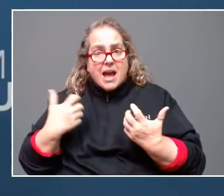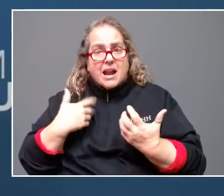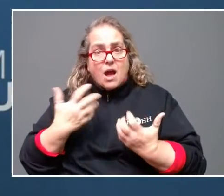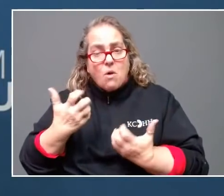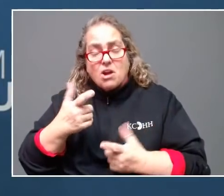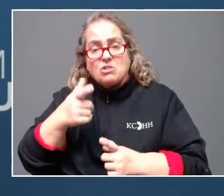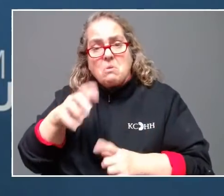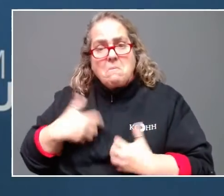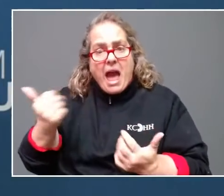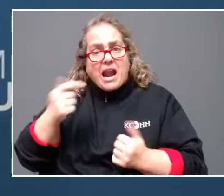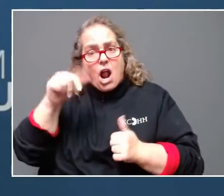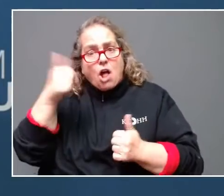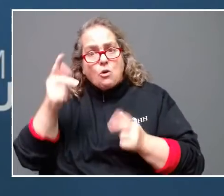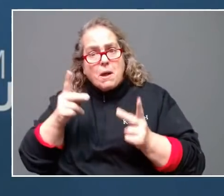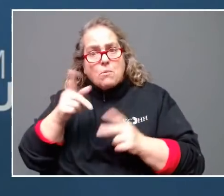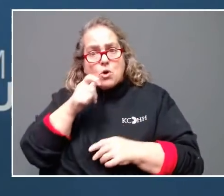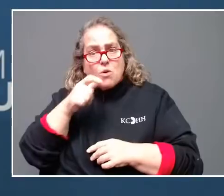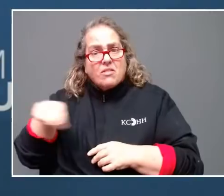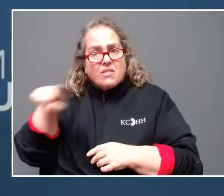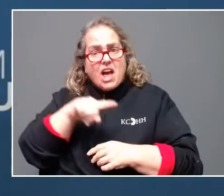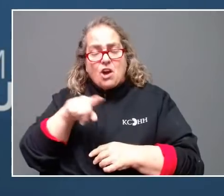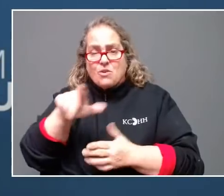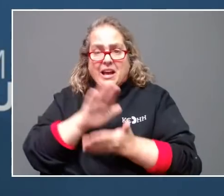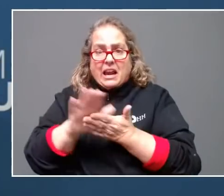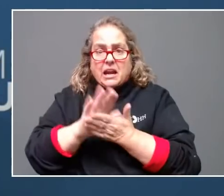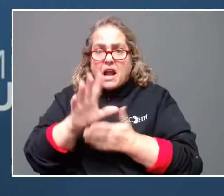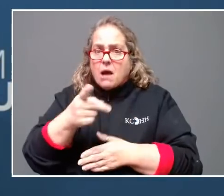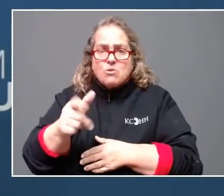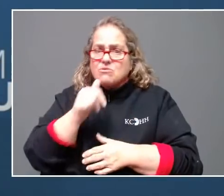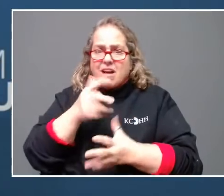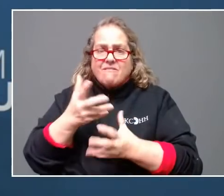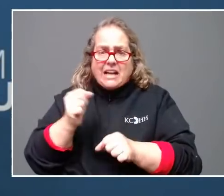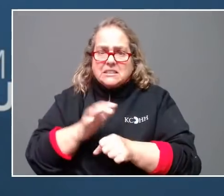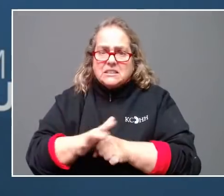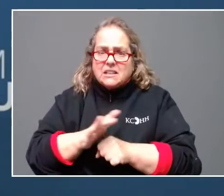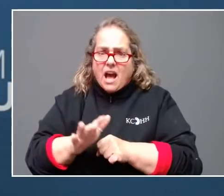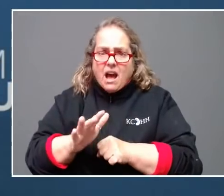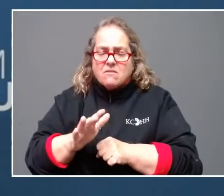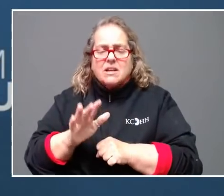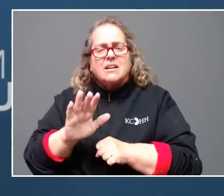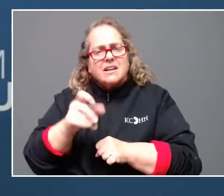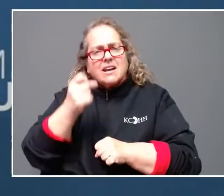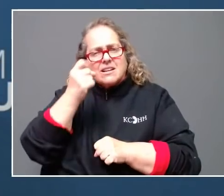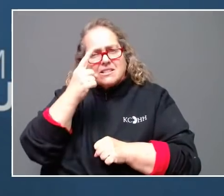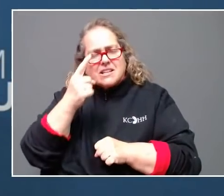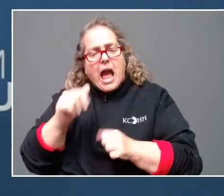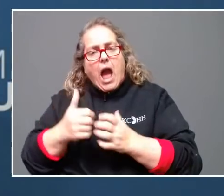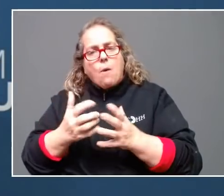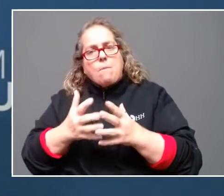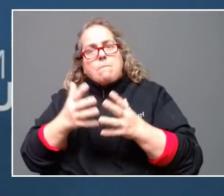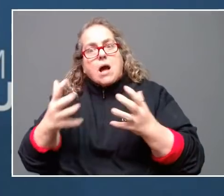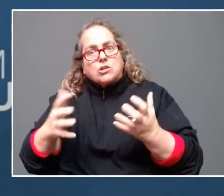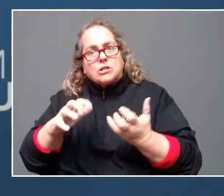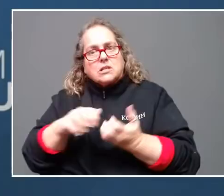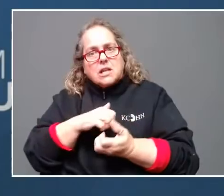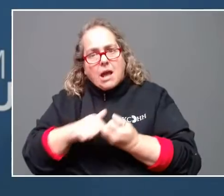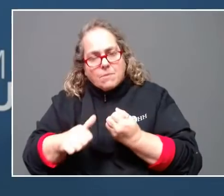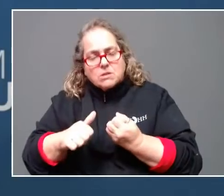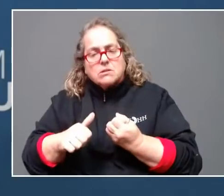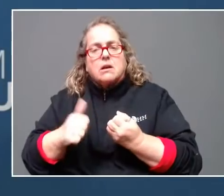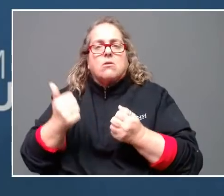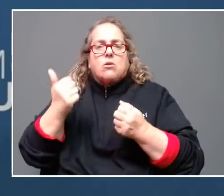there cleaning it up. It's the level of damage that creates the length of